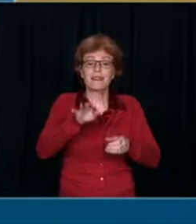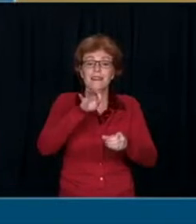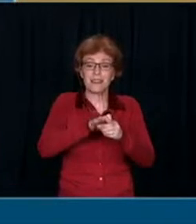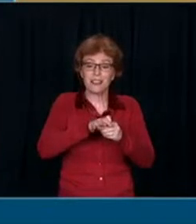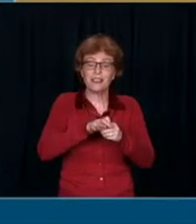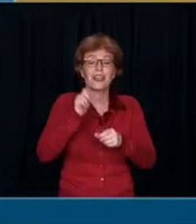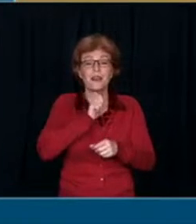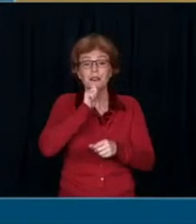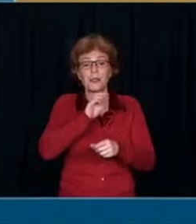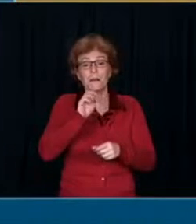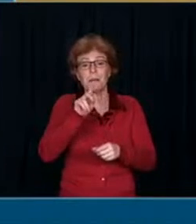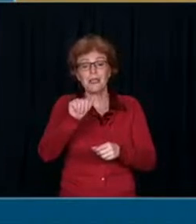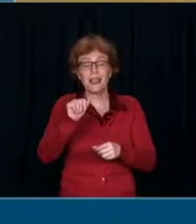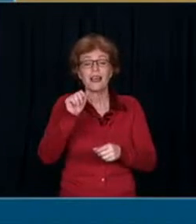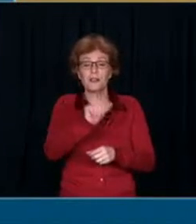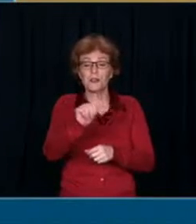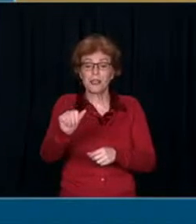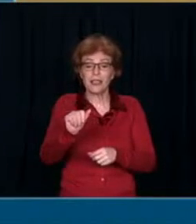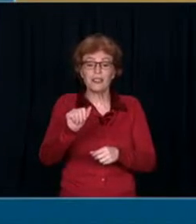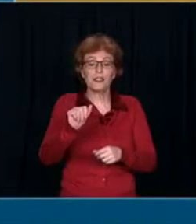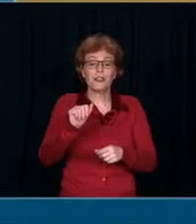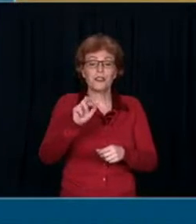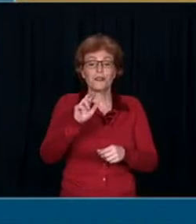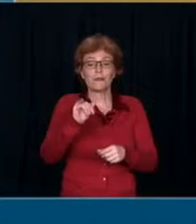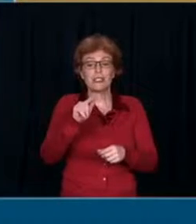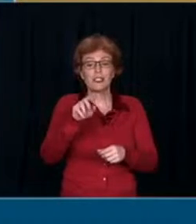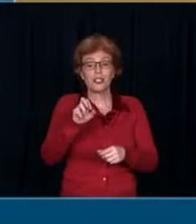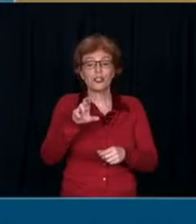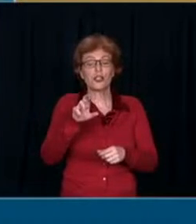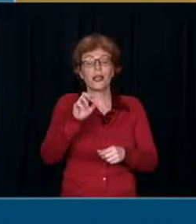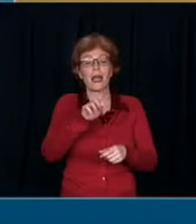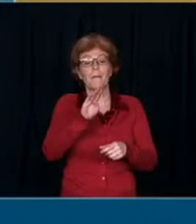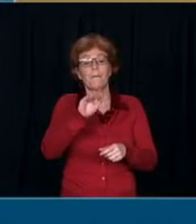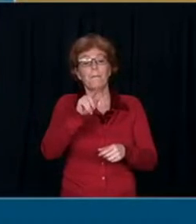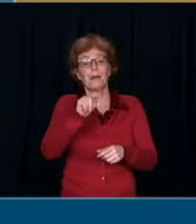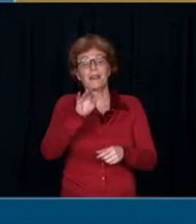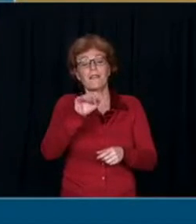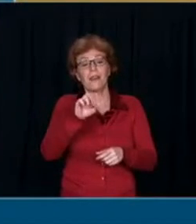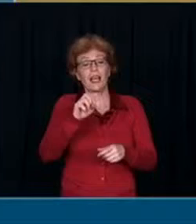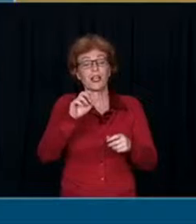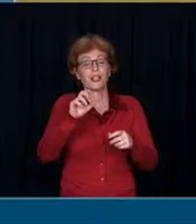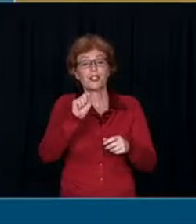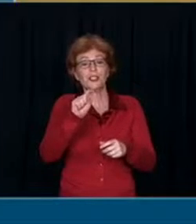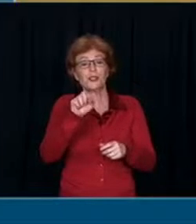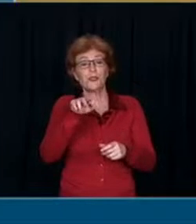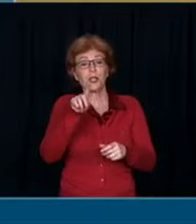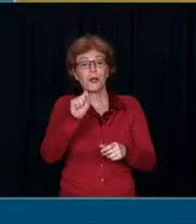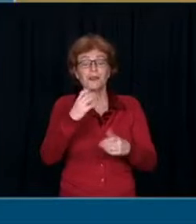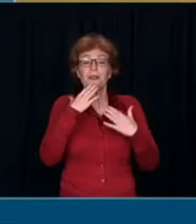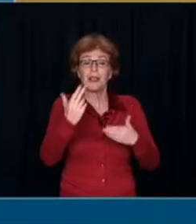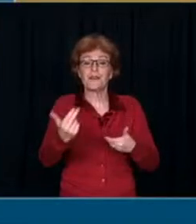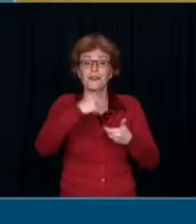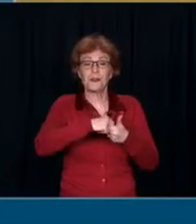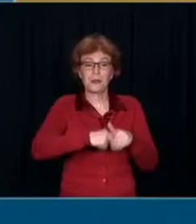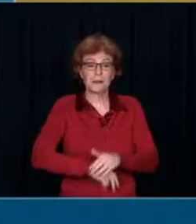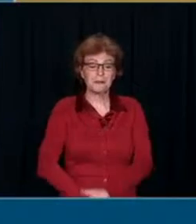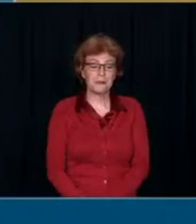the Arizona Media Association, Reister, and Bitfire Studios, we want to thank you for joining us.